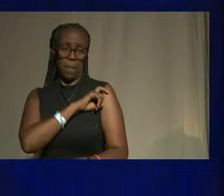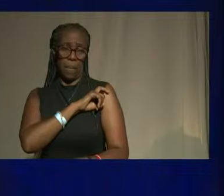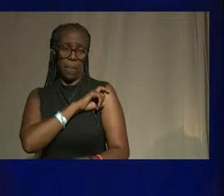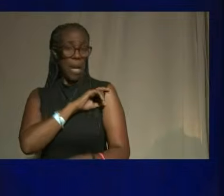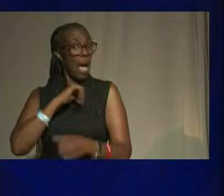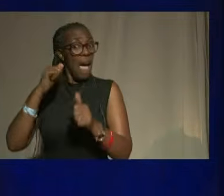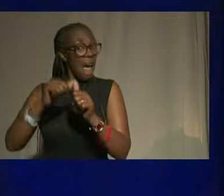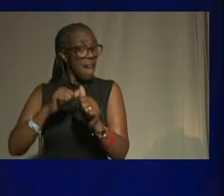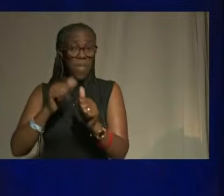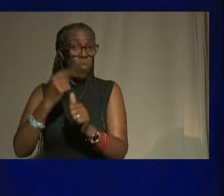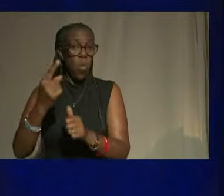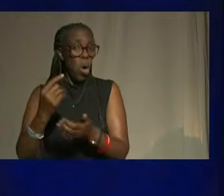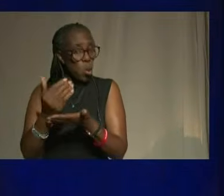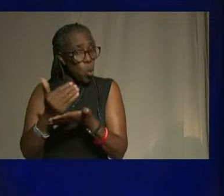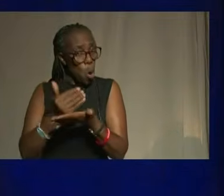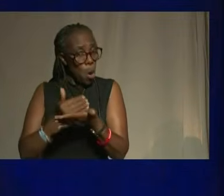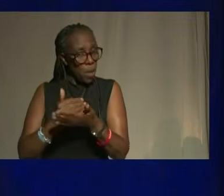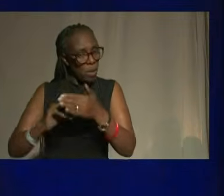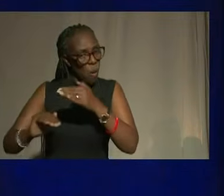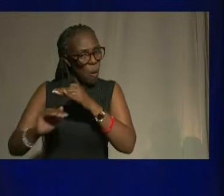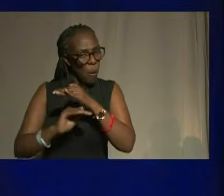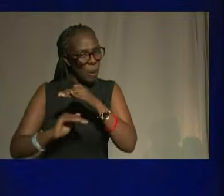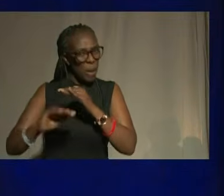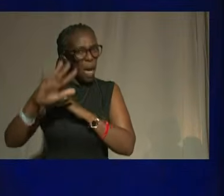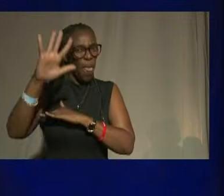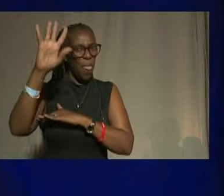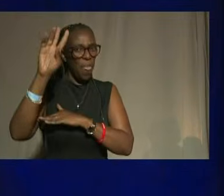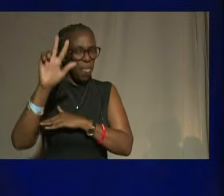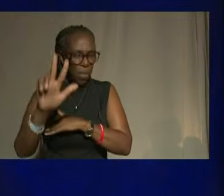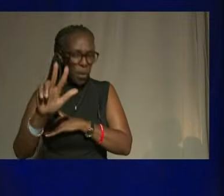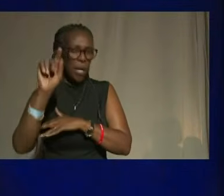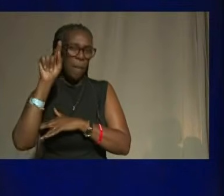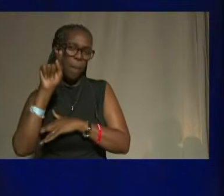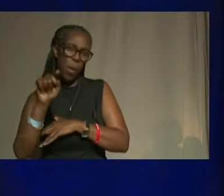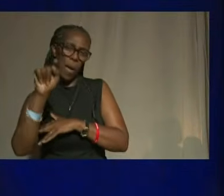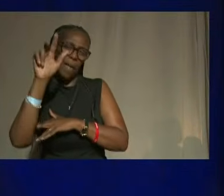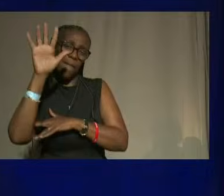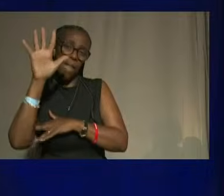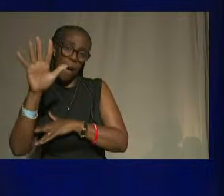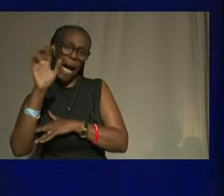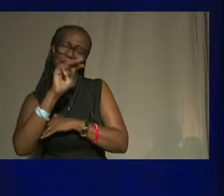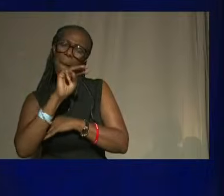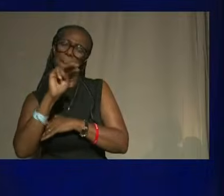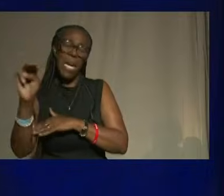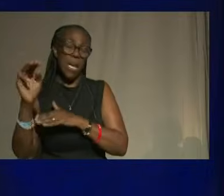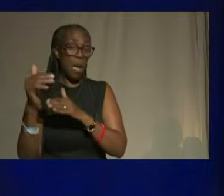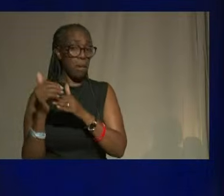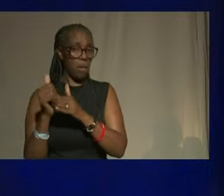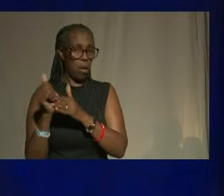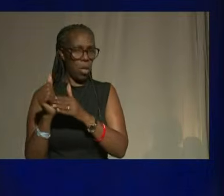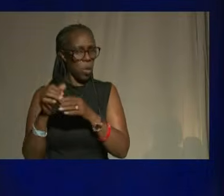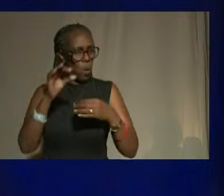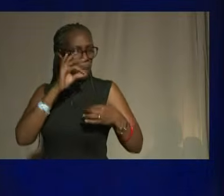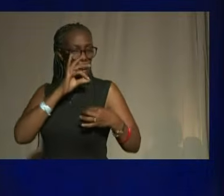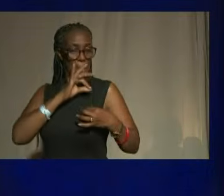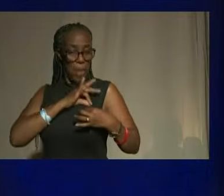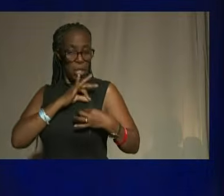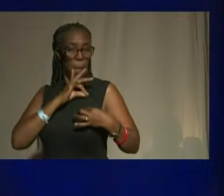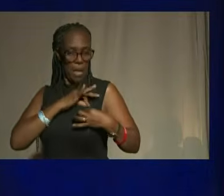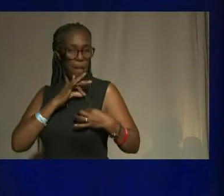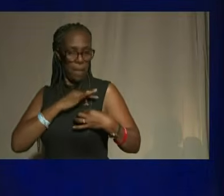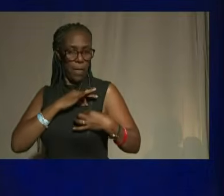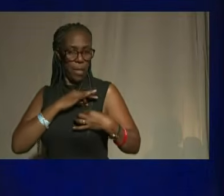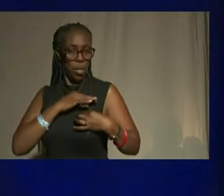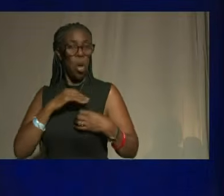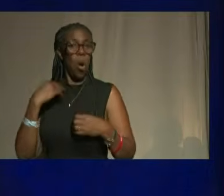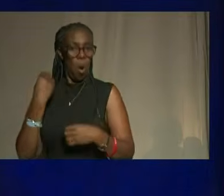under 3.5 million will be the major beneficiaries of our program. That is what differentiates